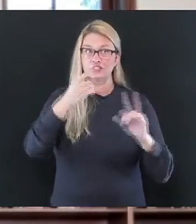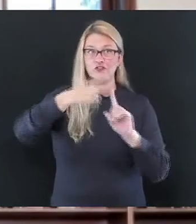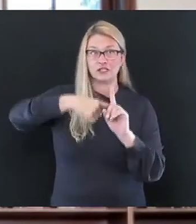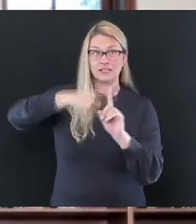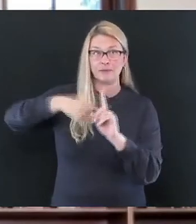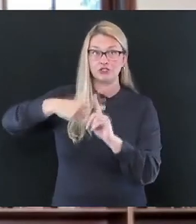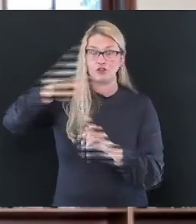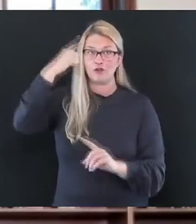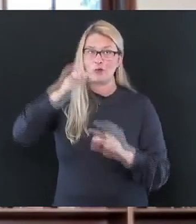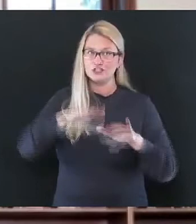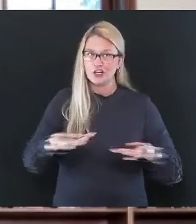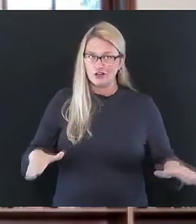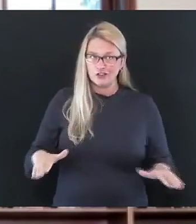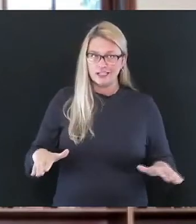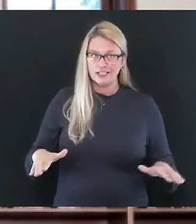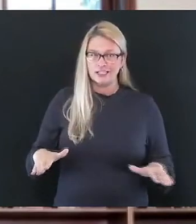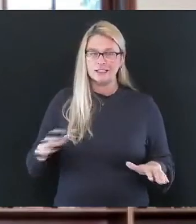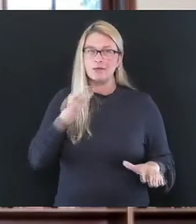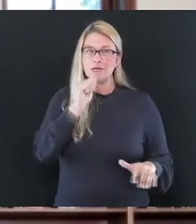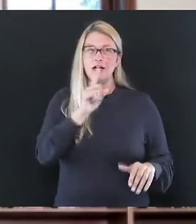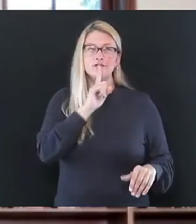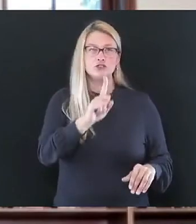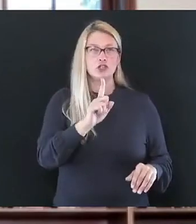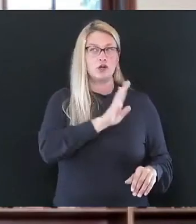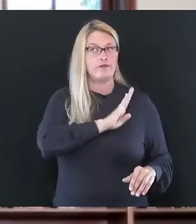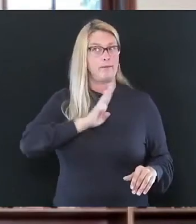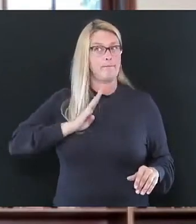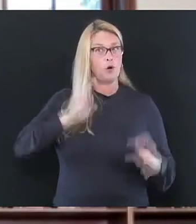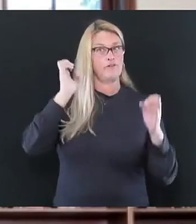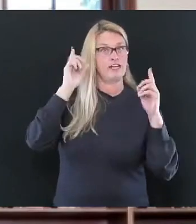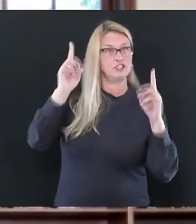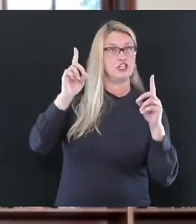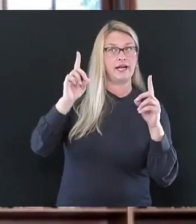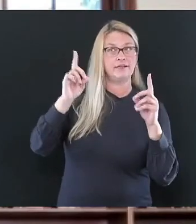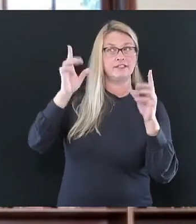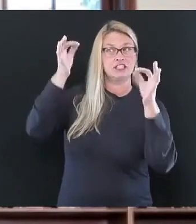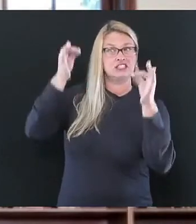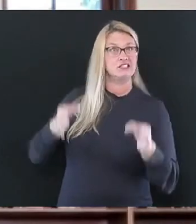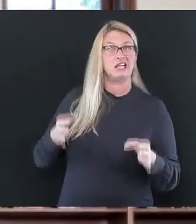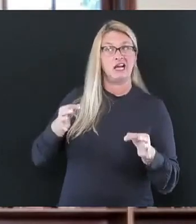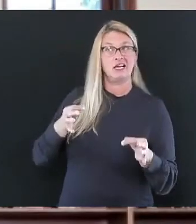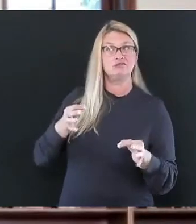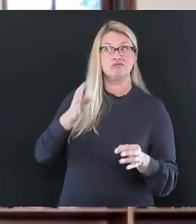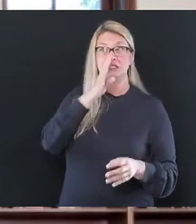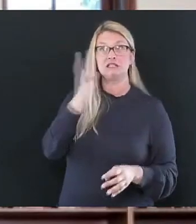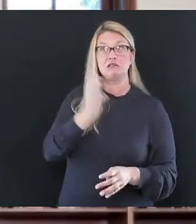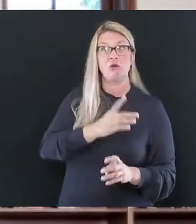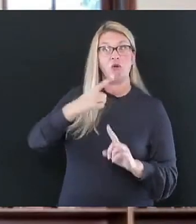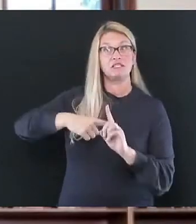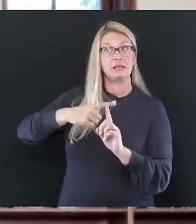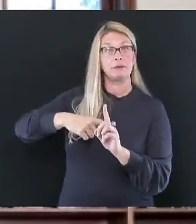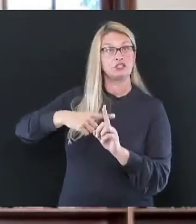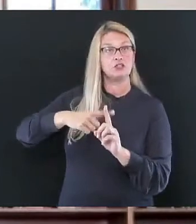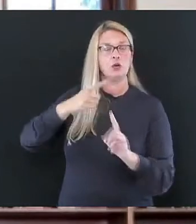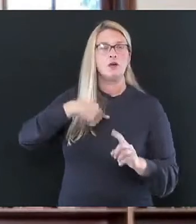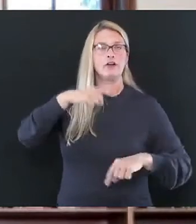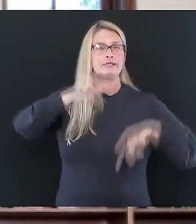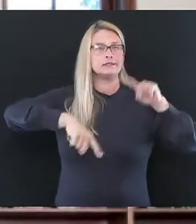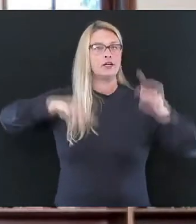children. So I'm not sure where their Board of Education on a local level has decided that. We've heard multiple decisions made at